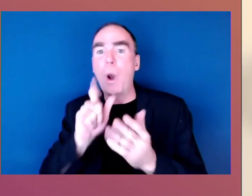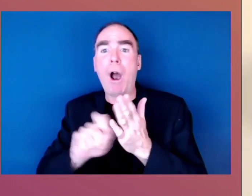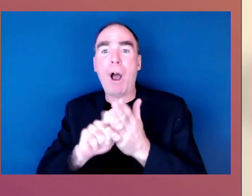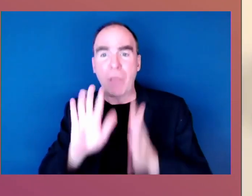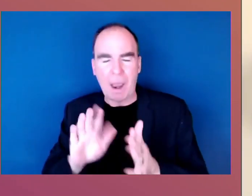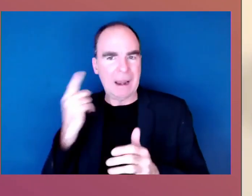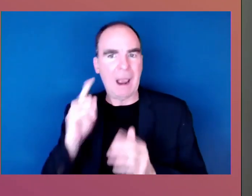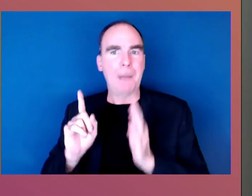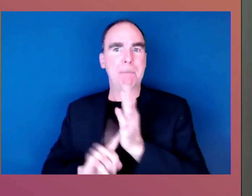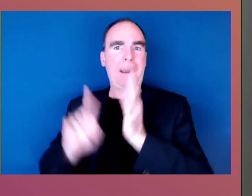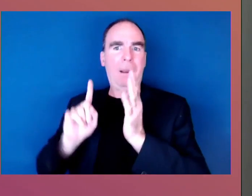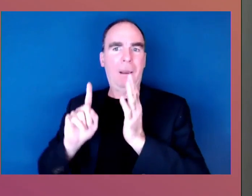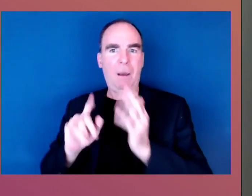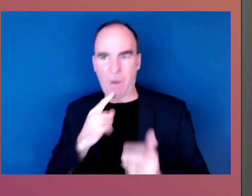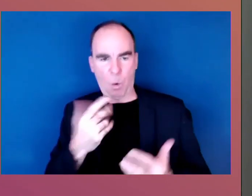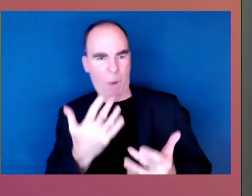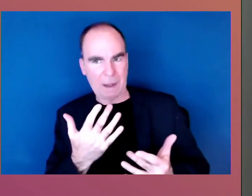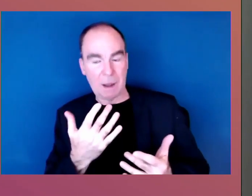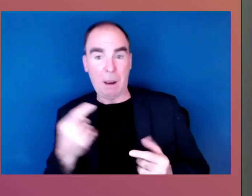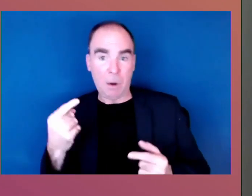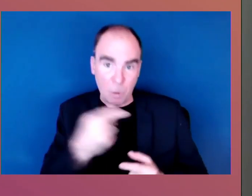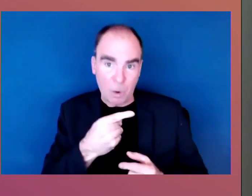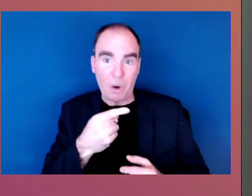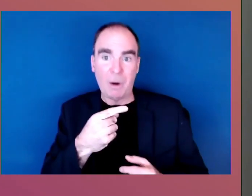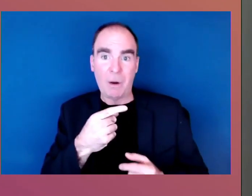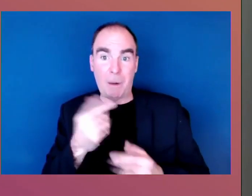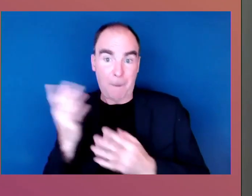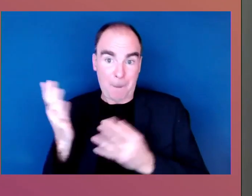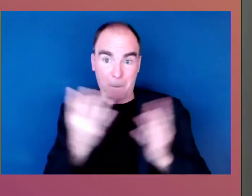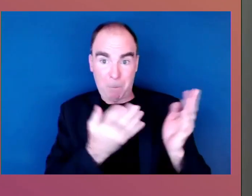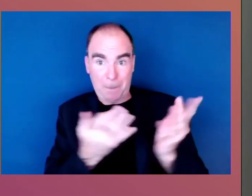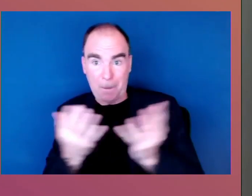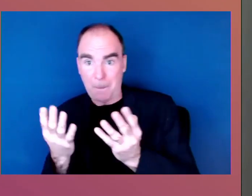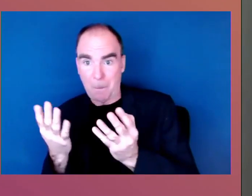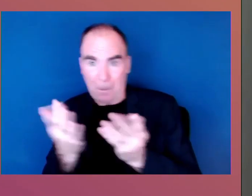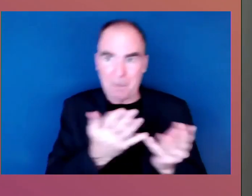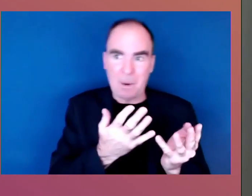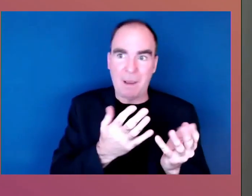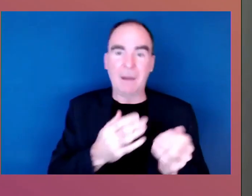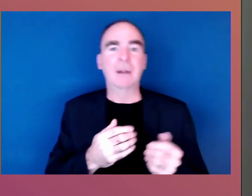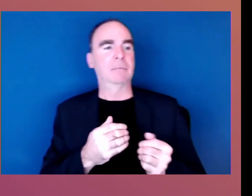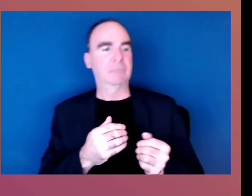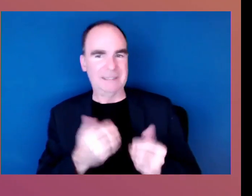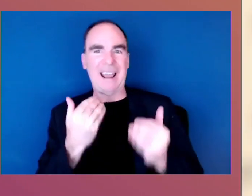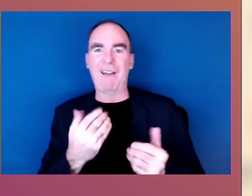Read, button. Rewind, play, button. Part 1, The Cognitive Revolution.